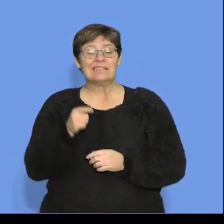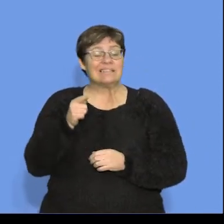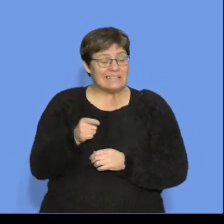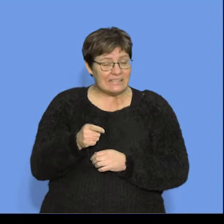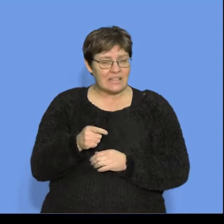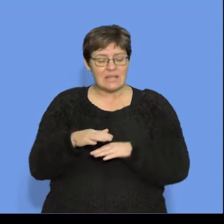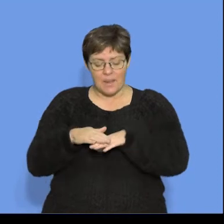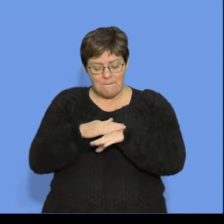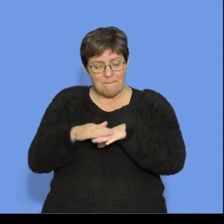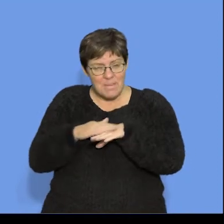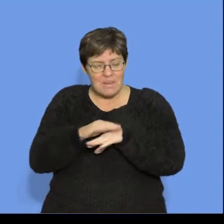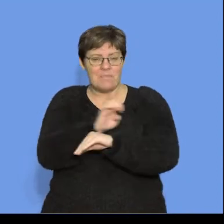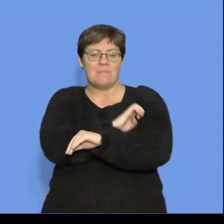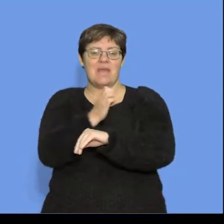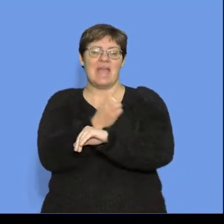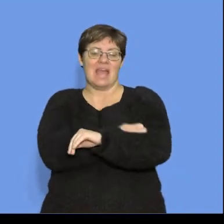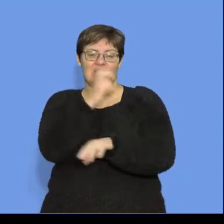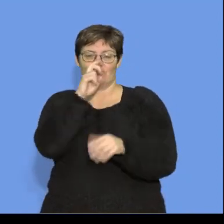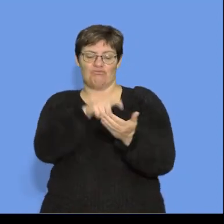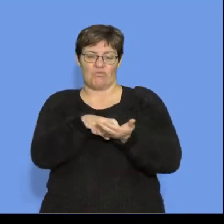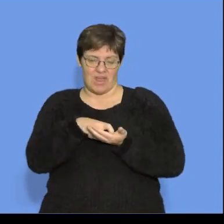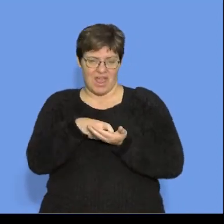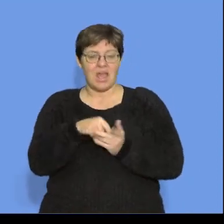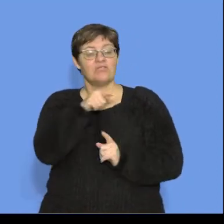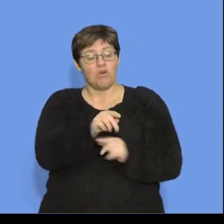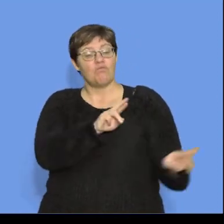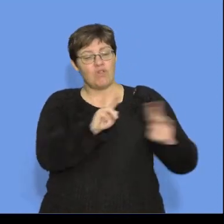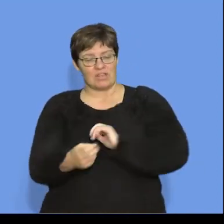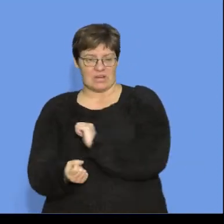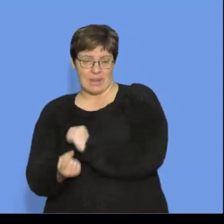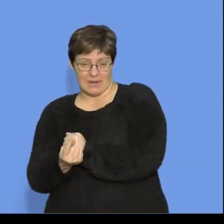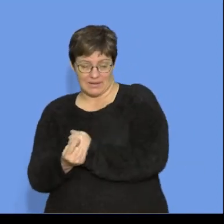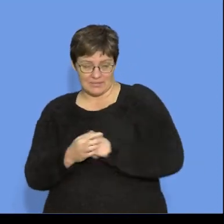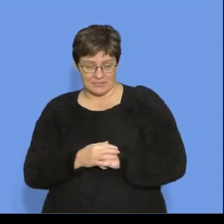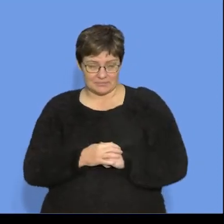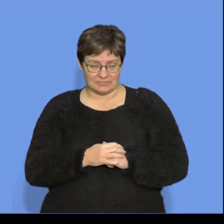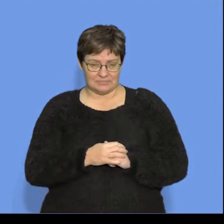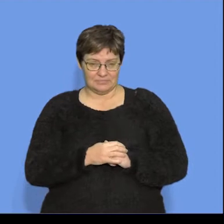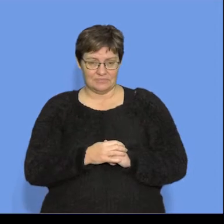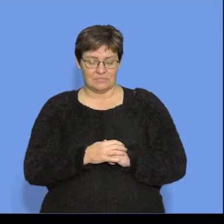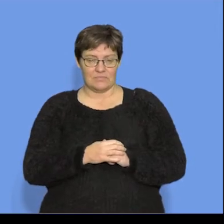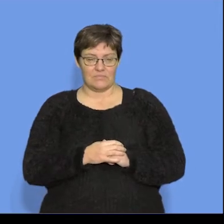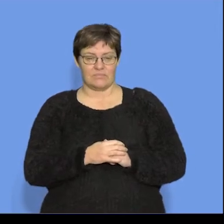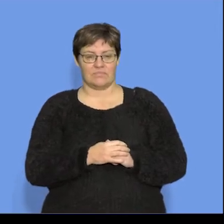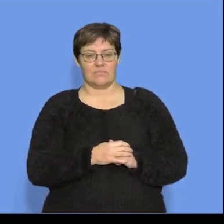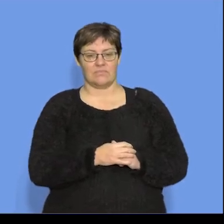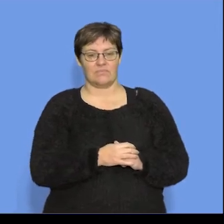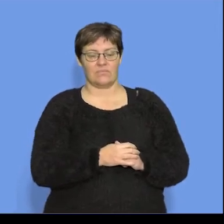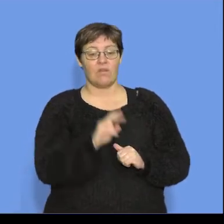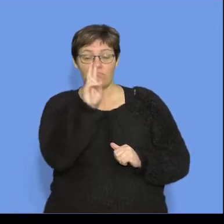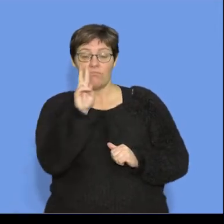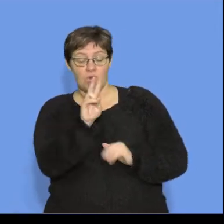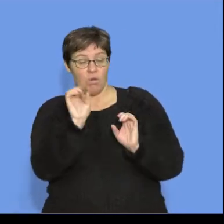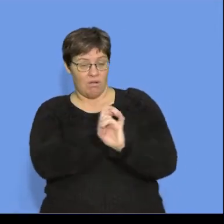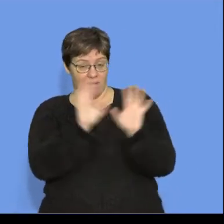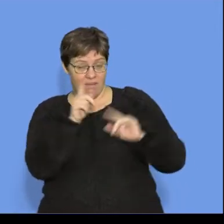the minimum energy that's needed for a reaction to take place. So if we look carefully,